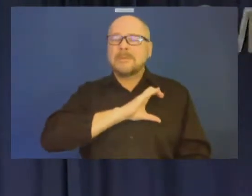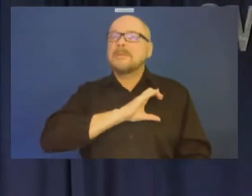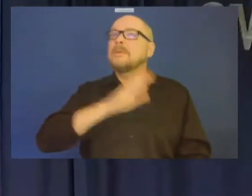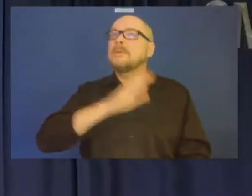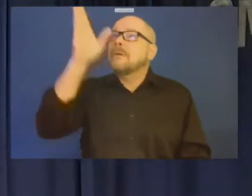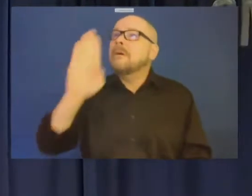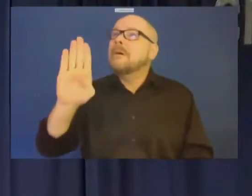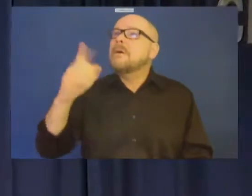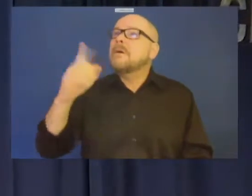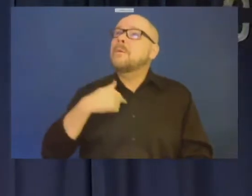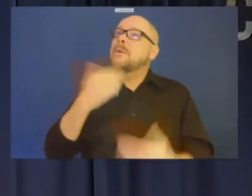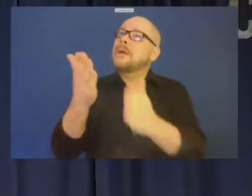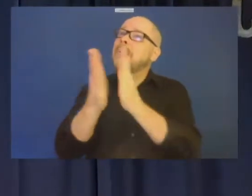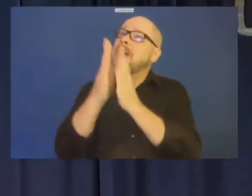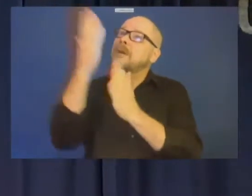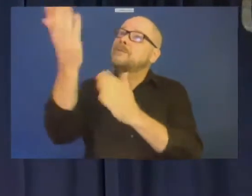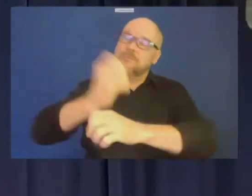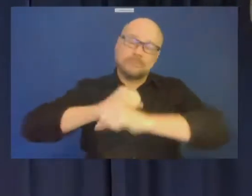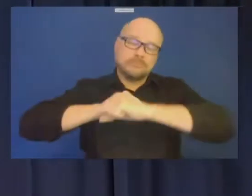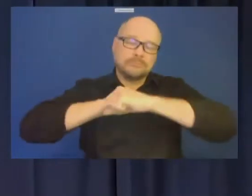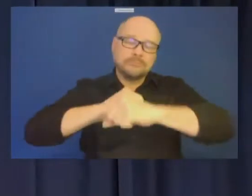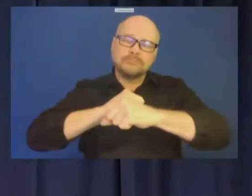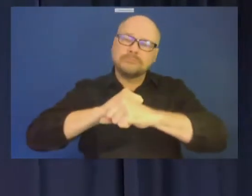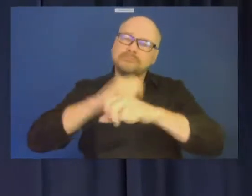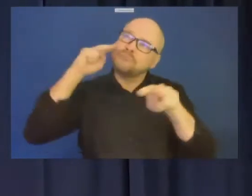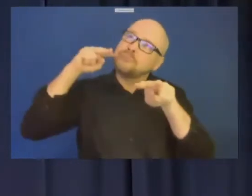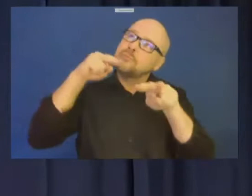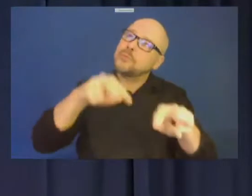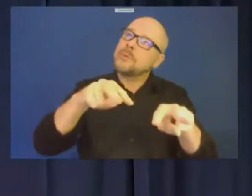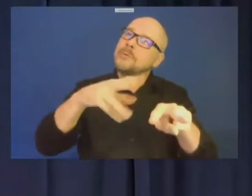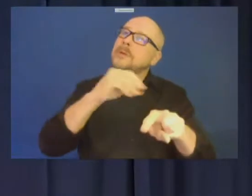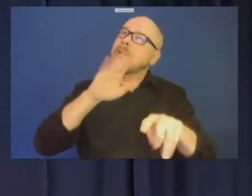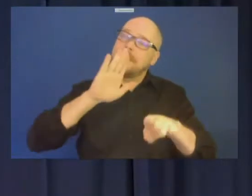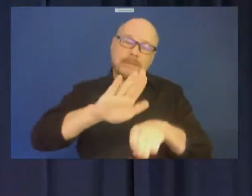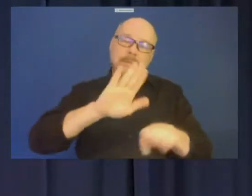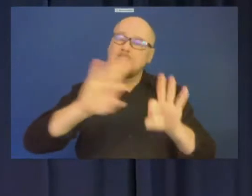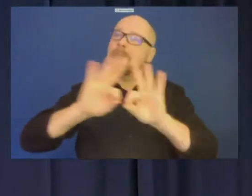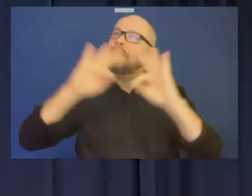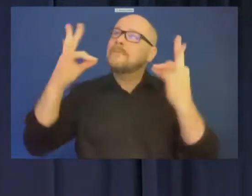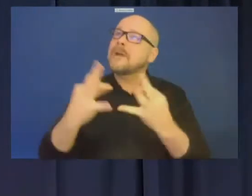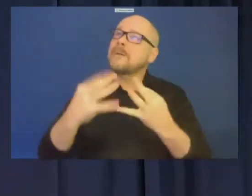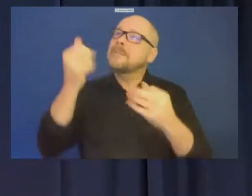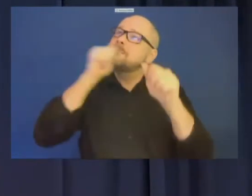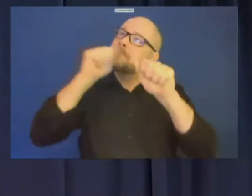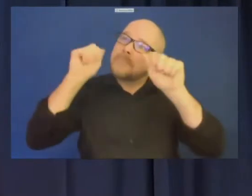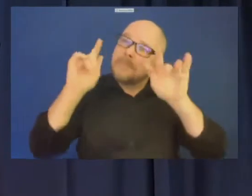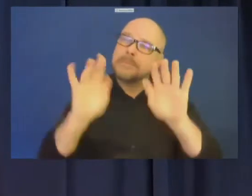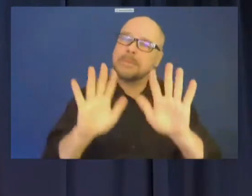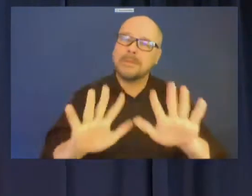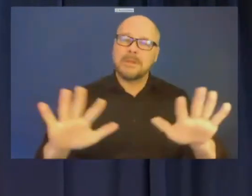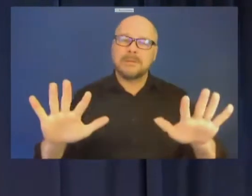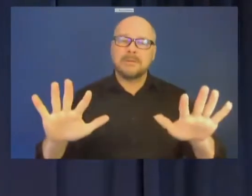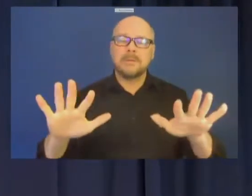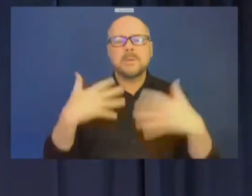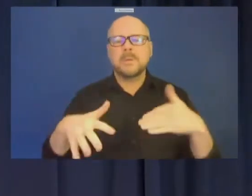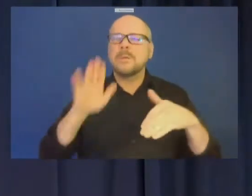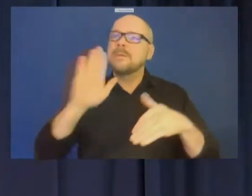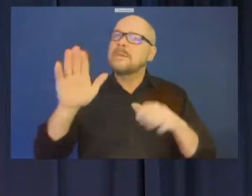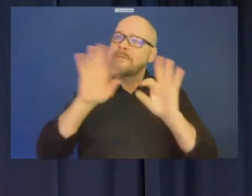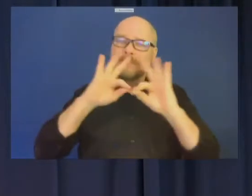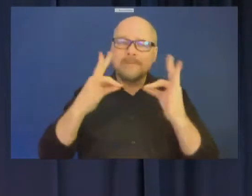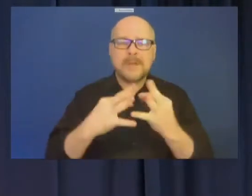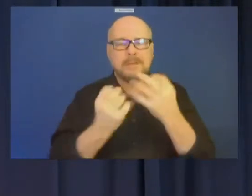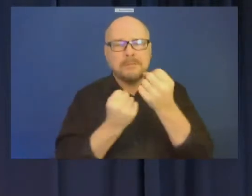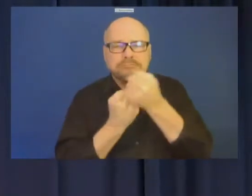God, on this journey. Bless their families, O God, who stand by their side. Father, we pray